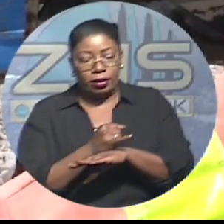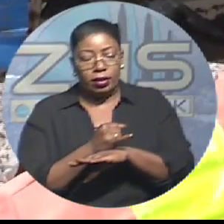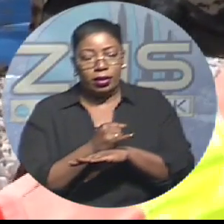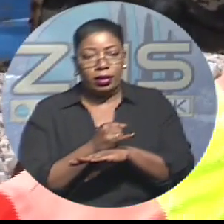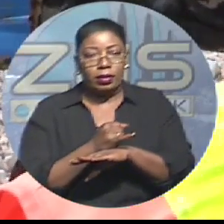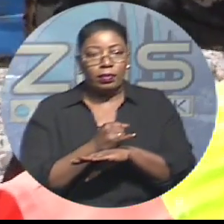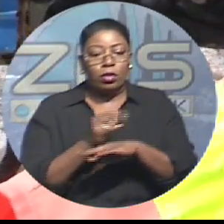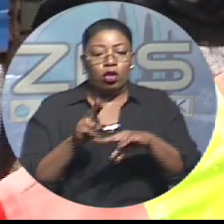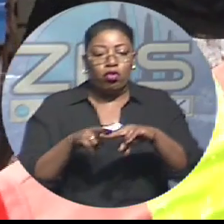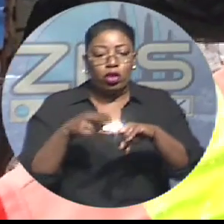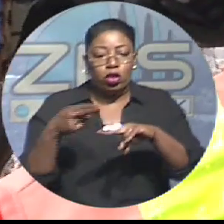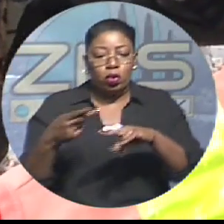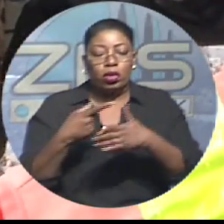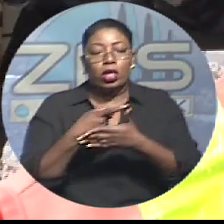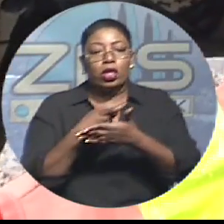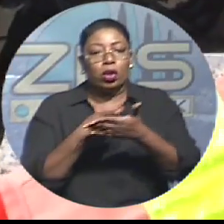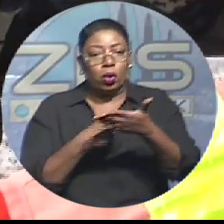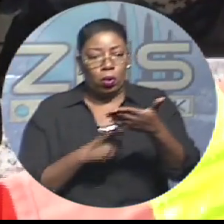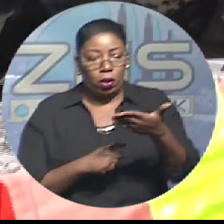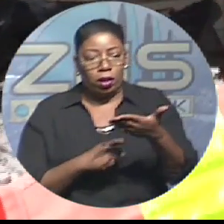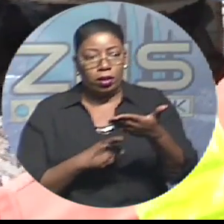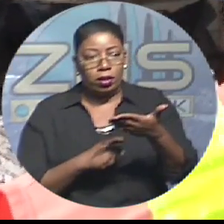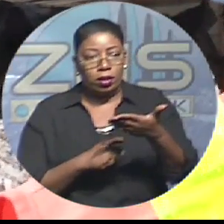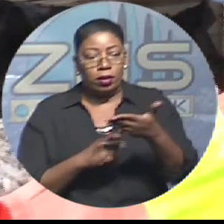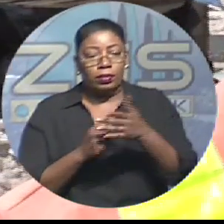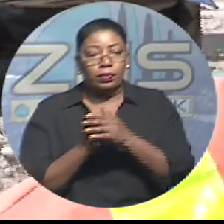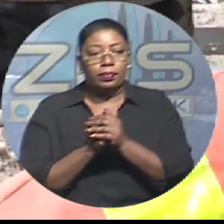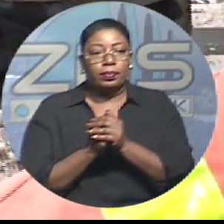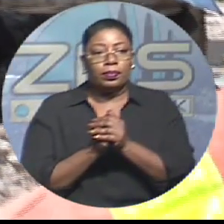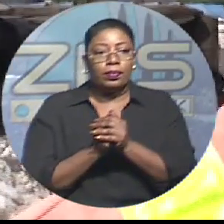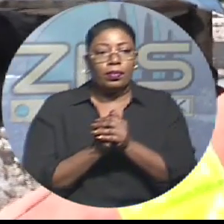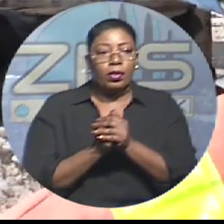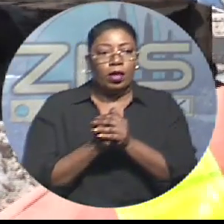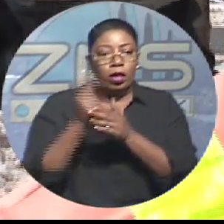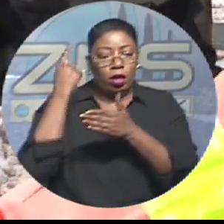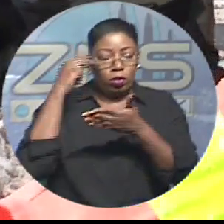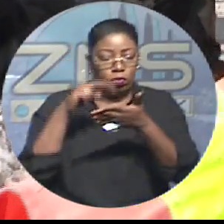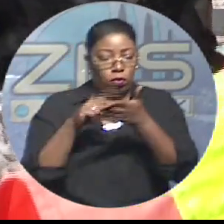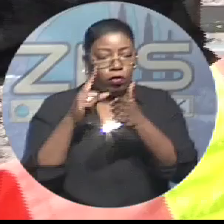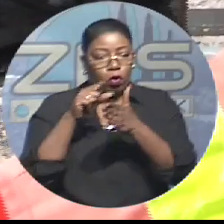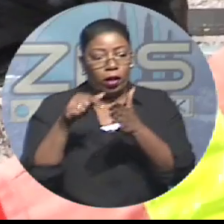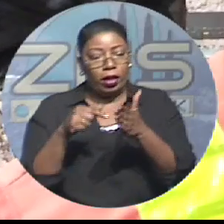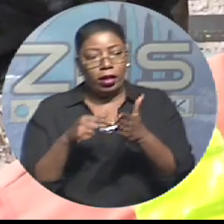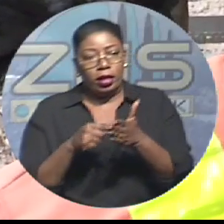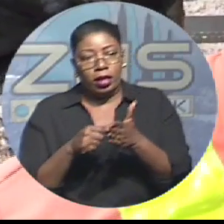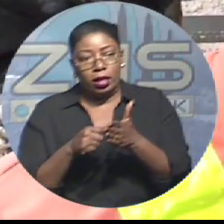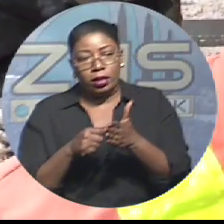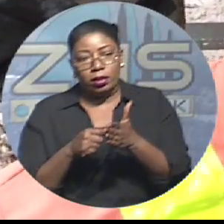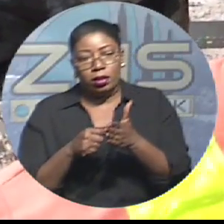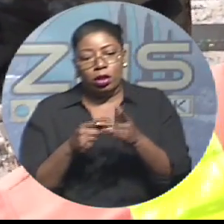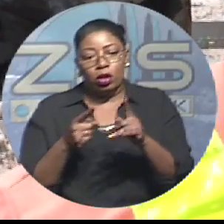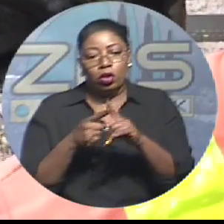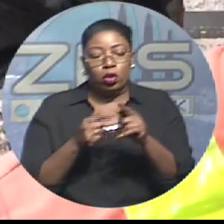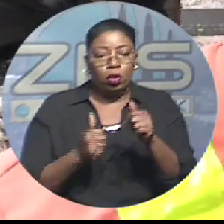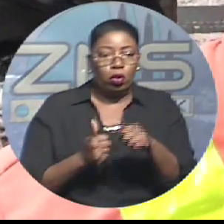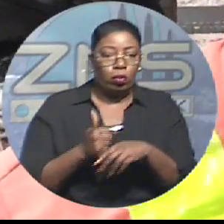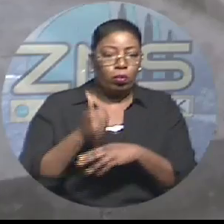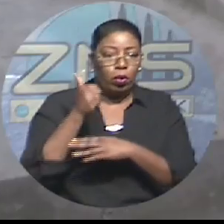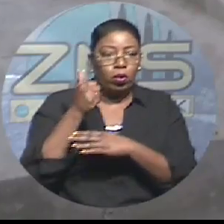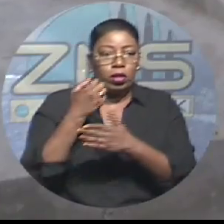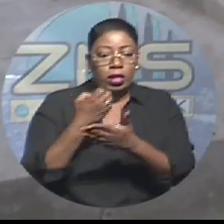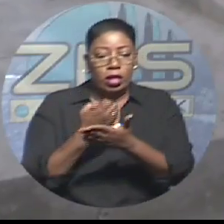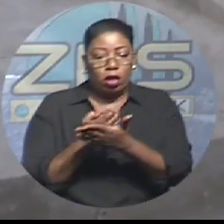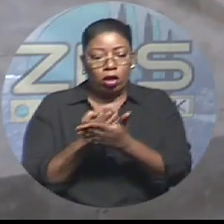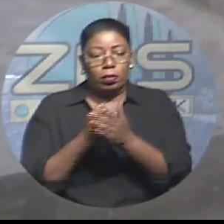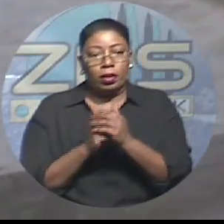ultimately reducing the cost of doing the development. So the purpose of it all, right, is to boost the economy.